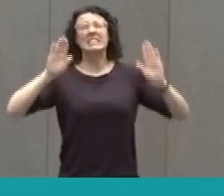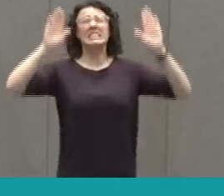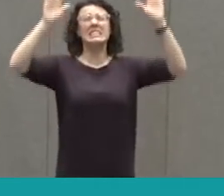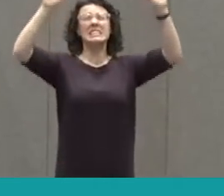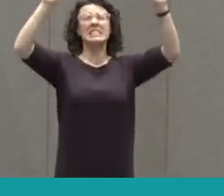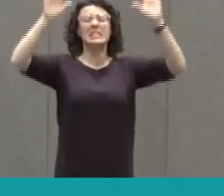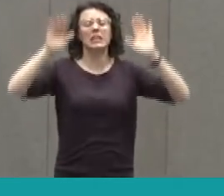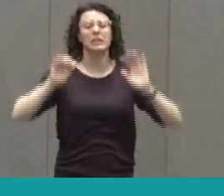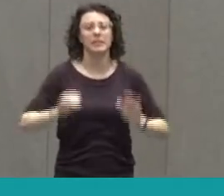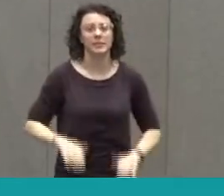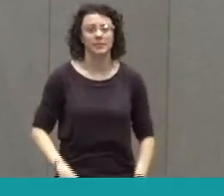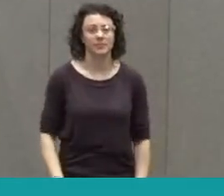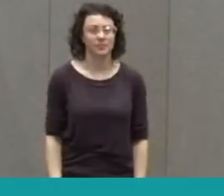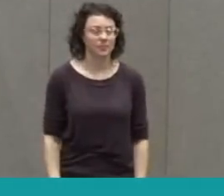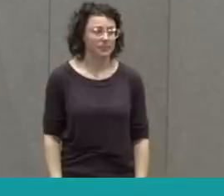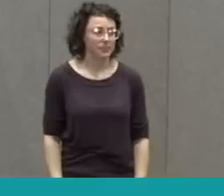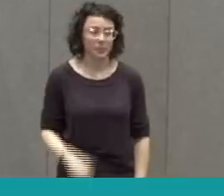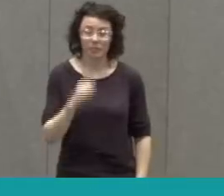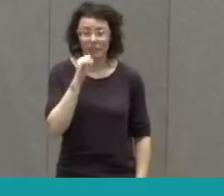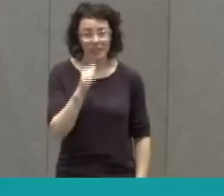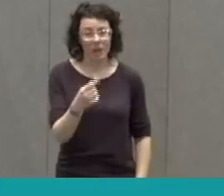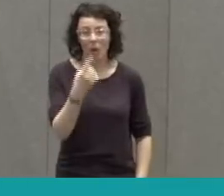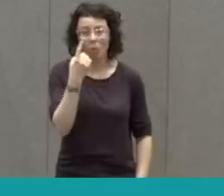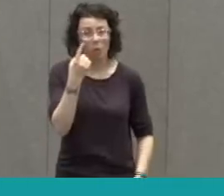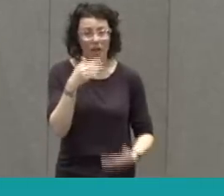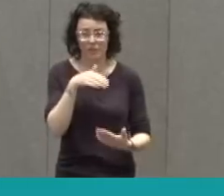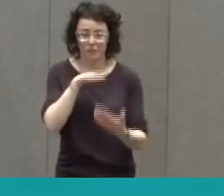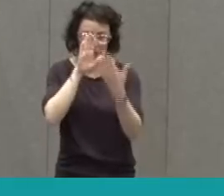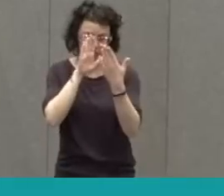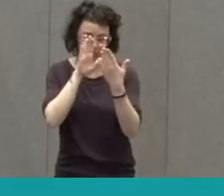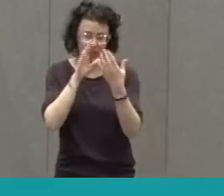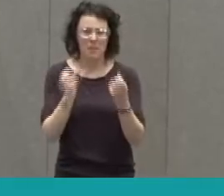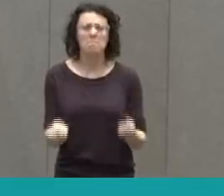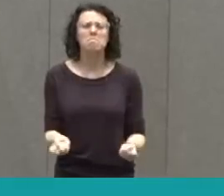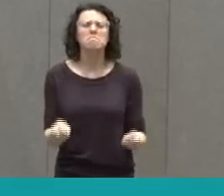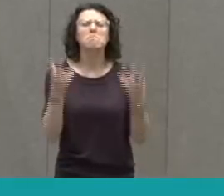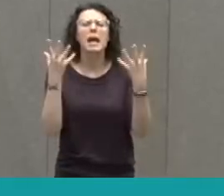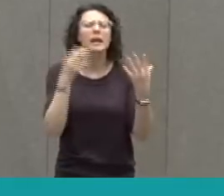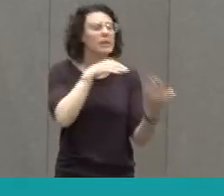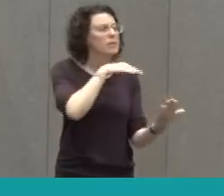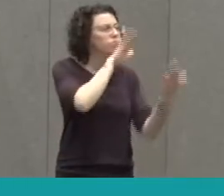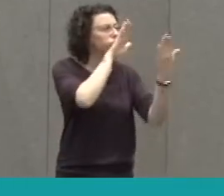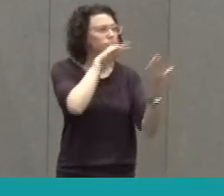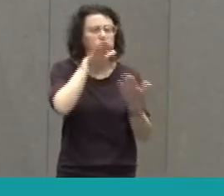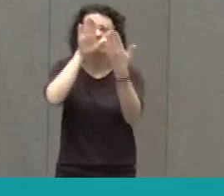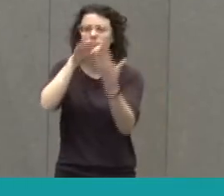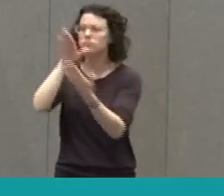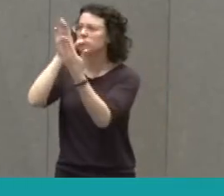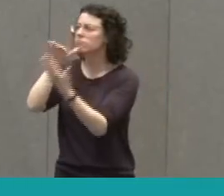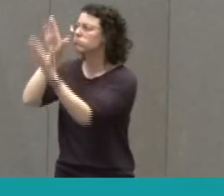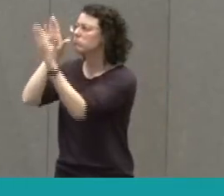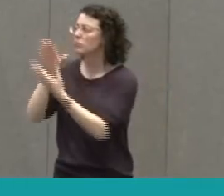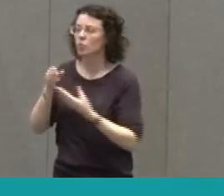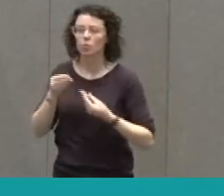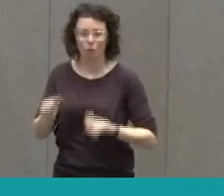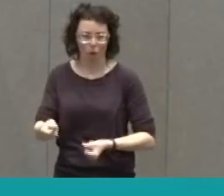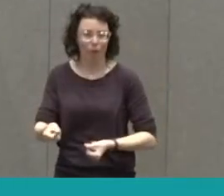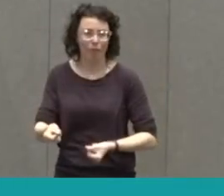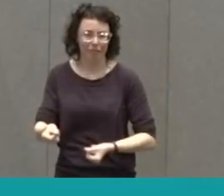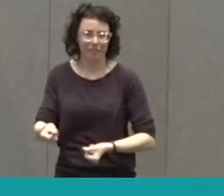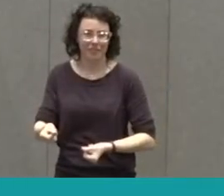right. It doesn't have just one way to approach it. You can approach it from multiple ways. And that's why I love these